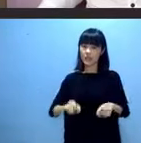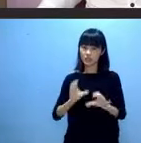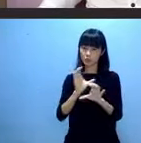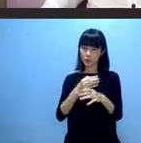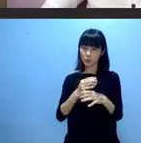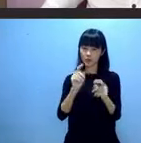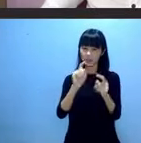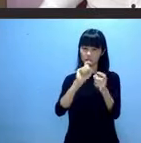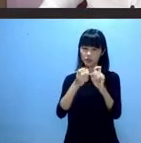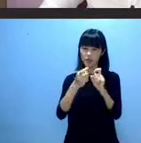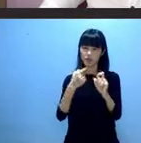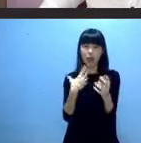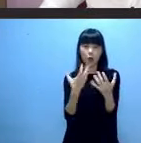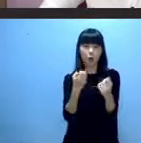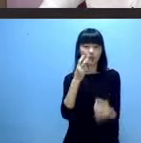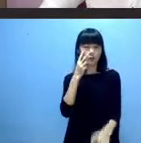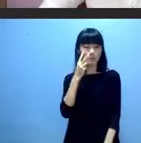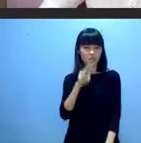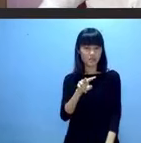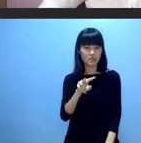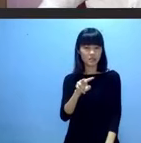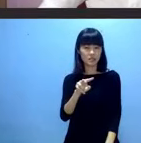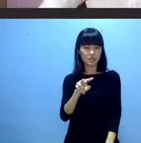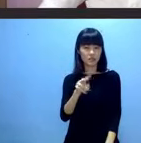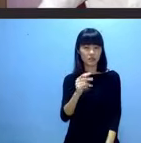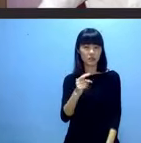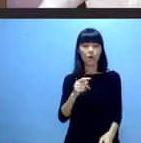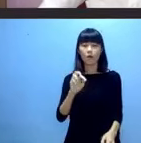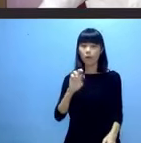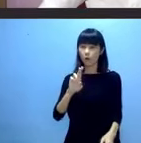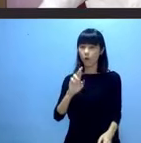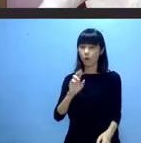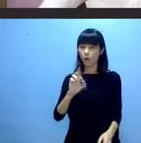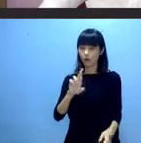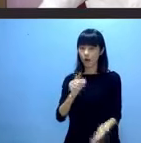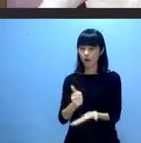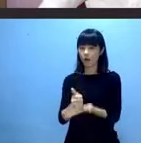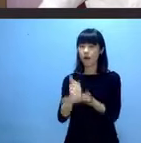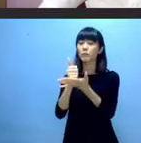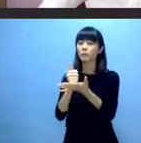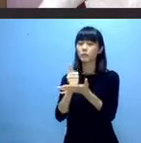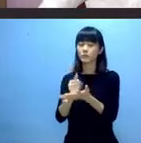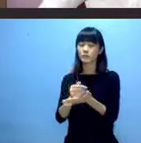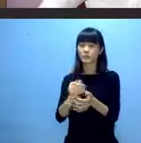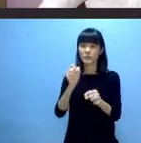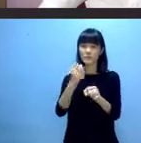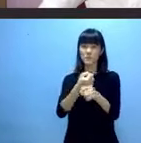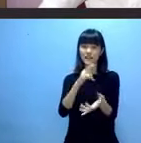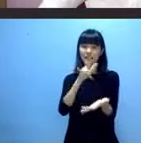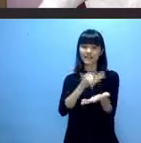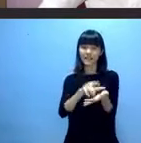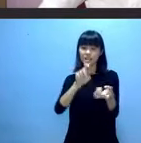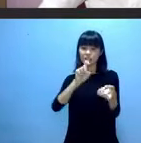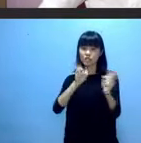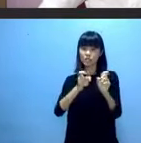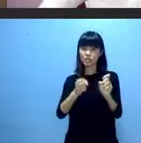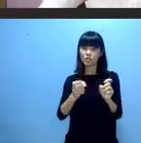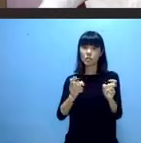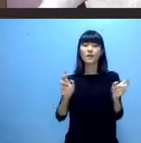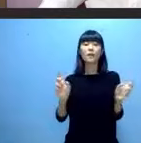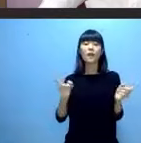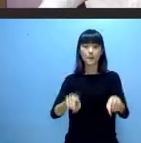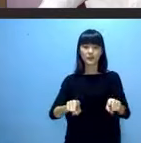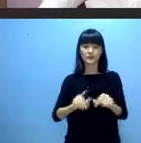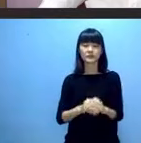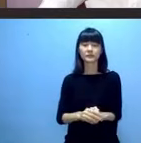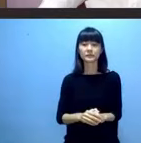at the very least help facilitate that change. I have always also said that, you know, as long